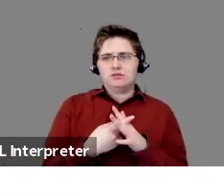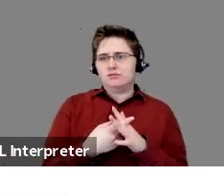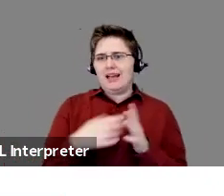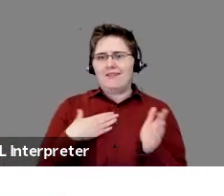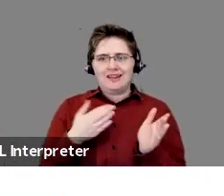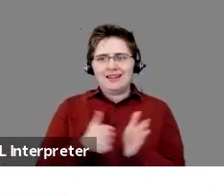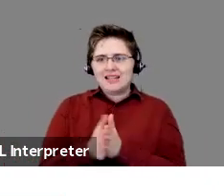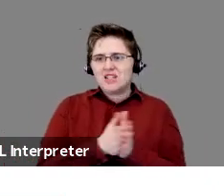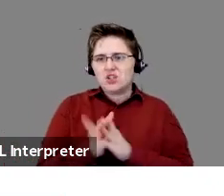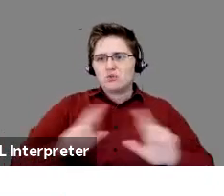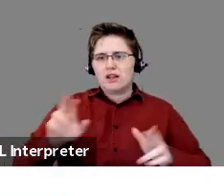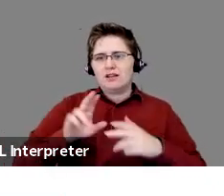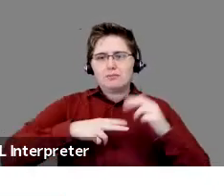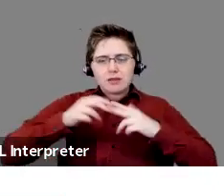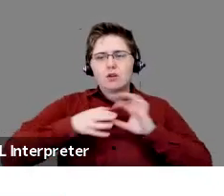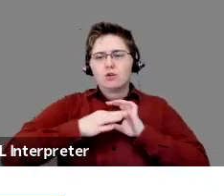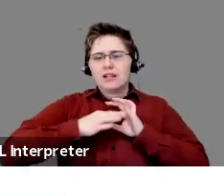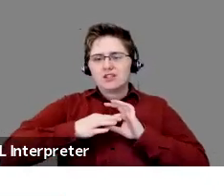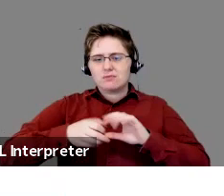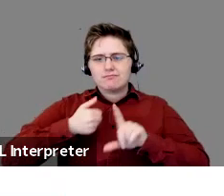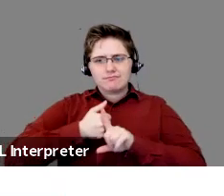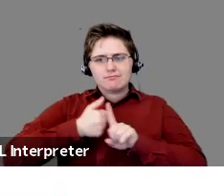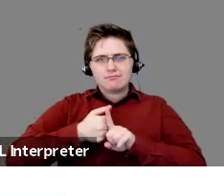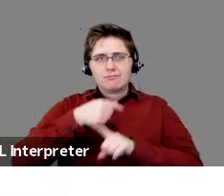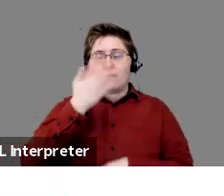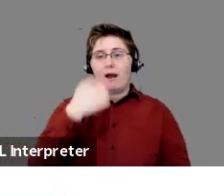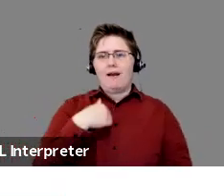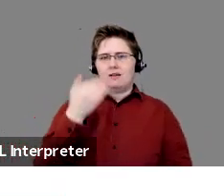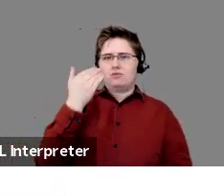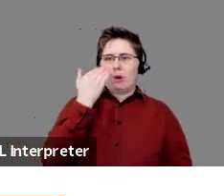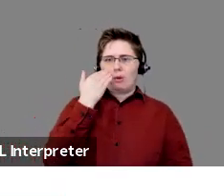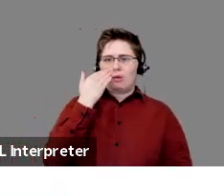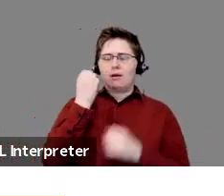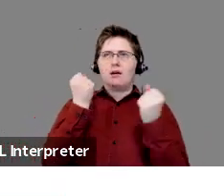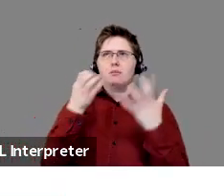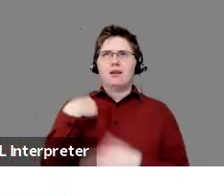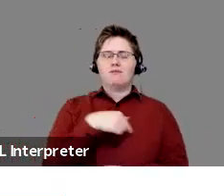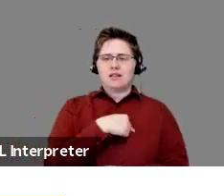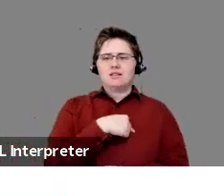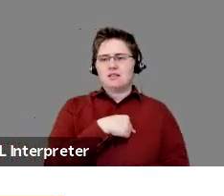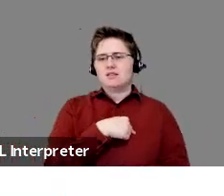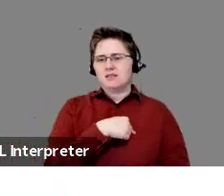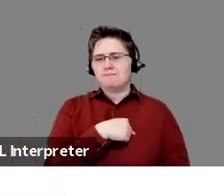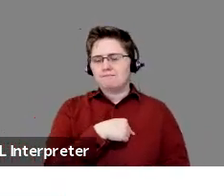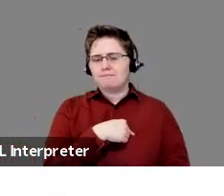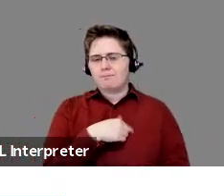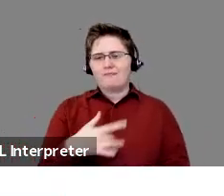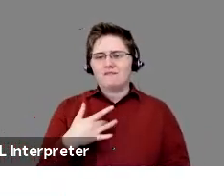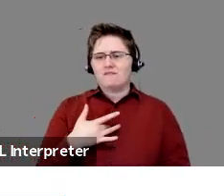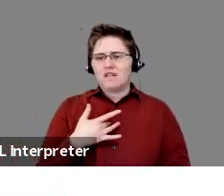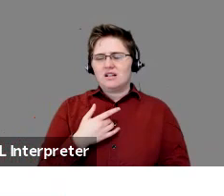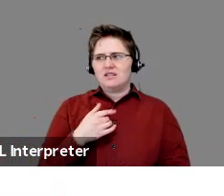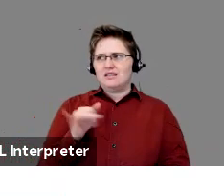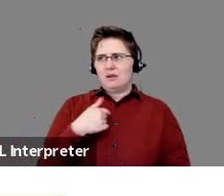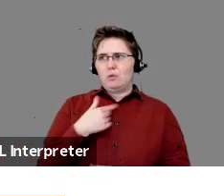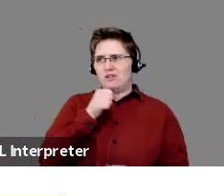there to build some of those relationships yourself. Because I know that many of us feel a little bit of distrust